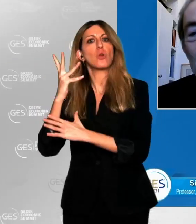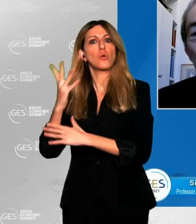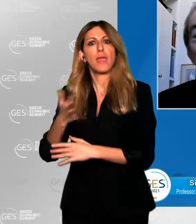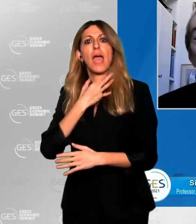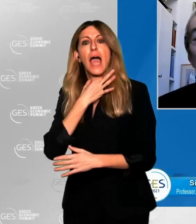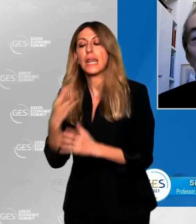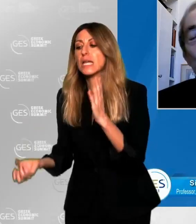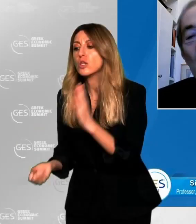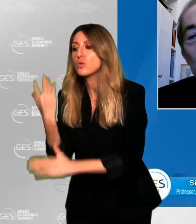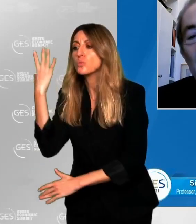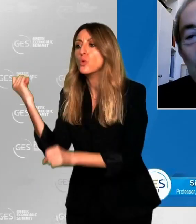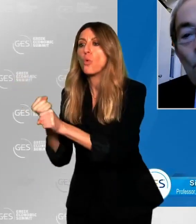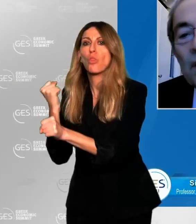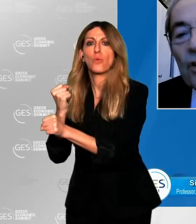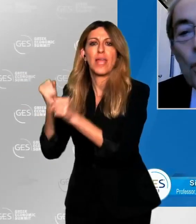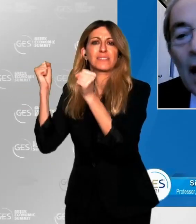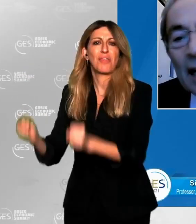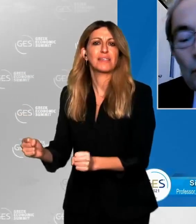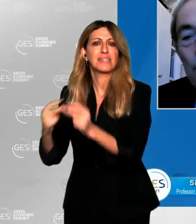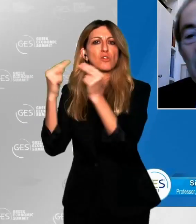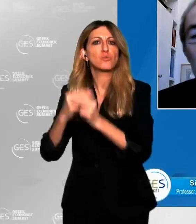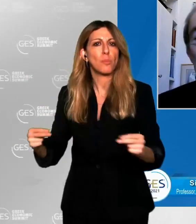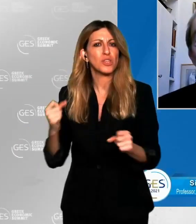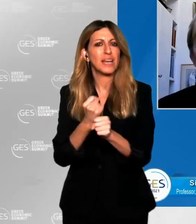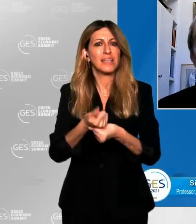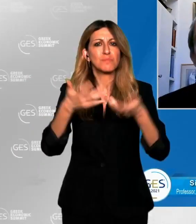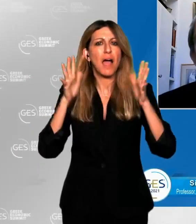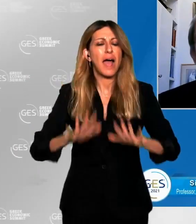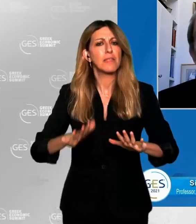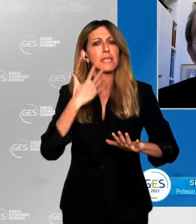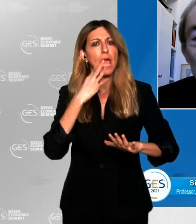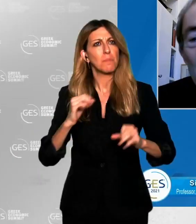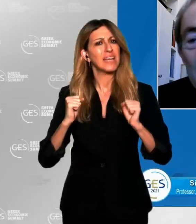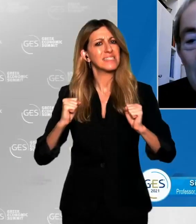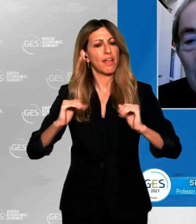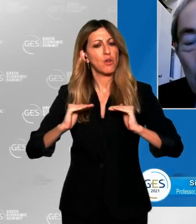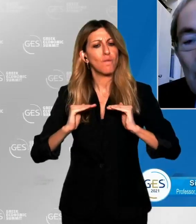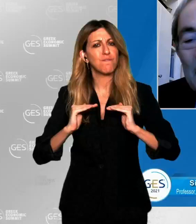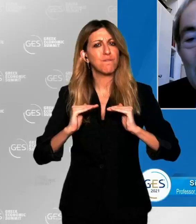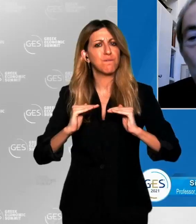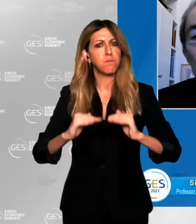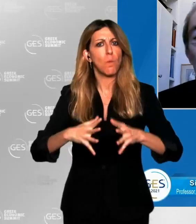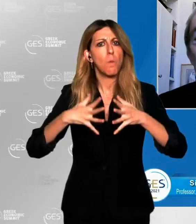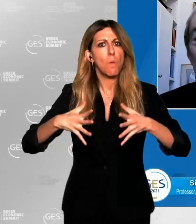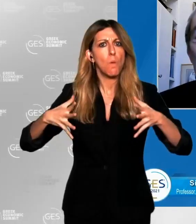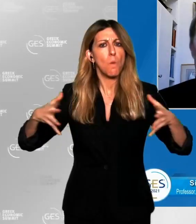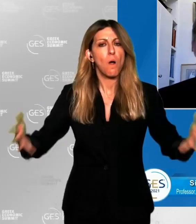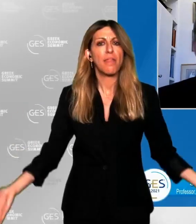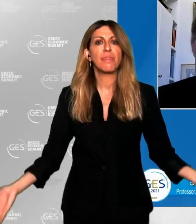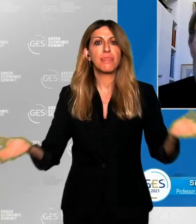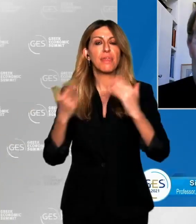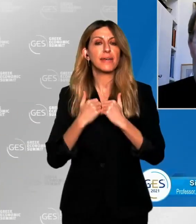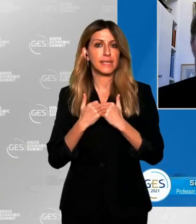is the question, however, is what's required to meet this challenge? And I believe that the requirement is along three